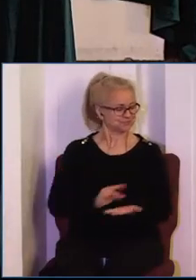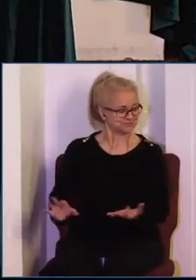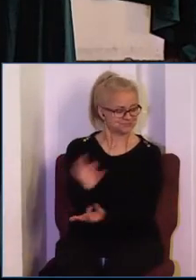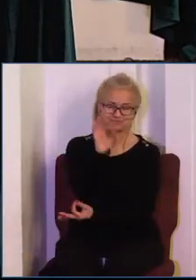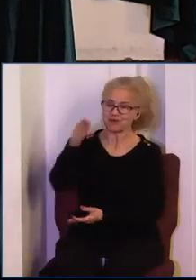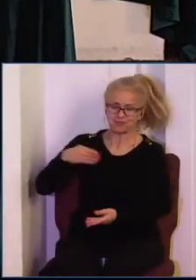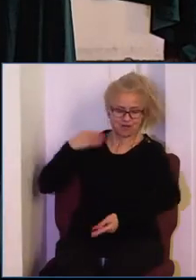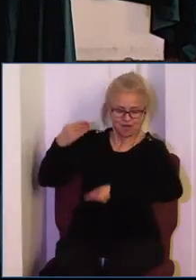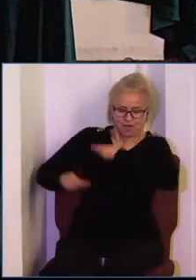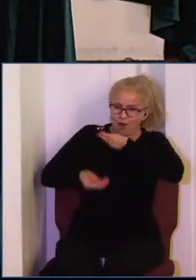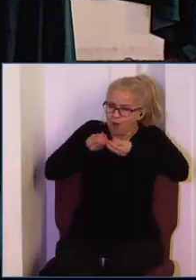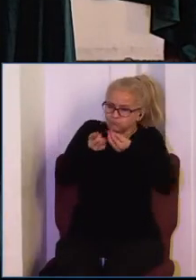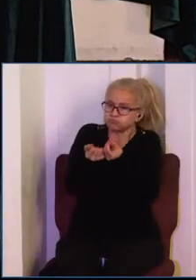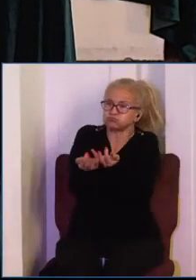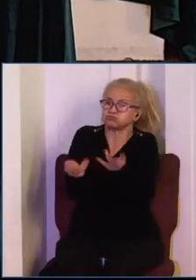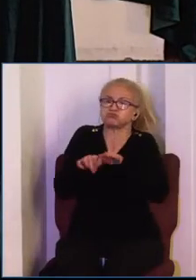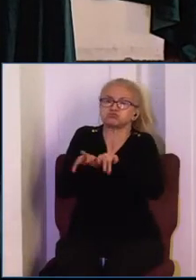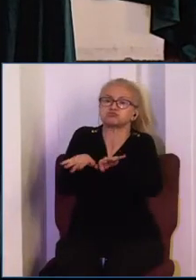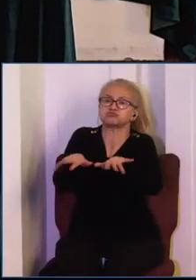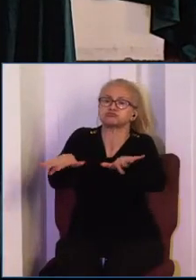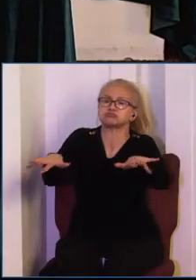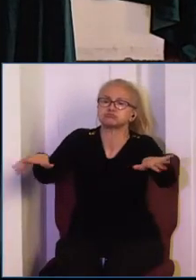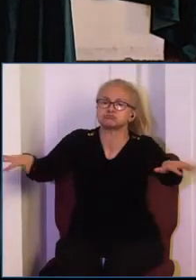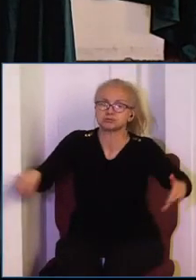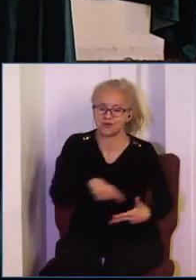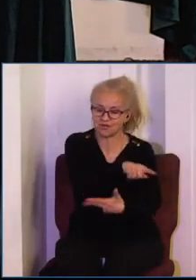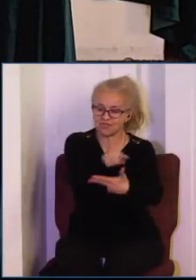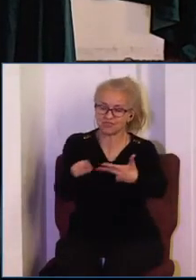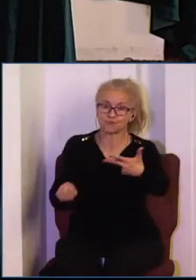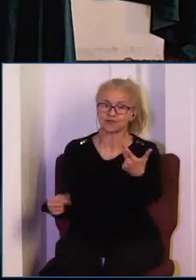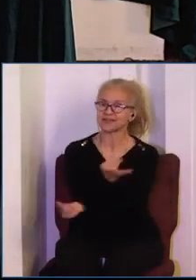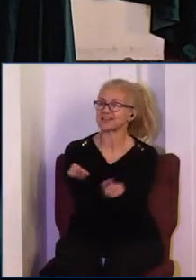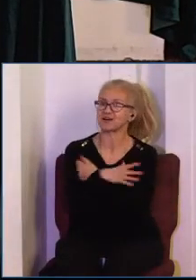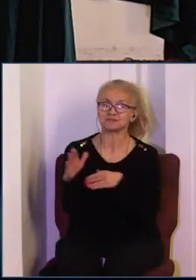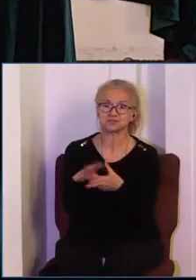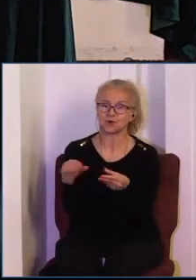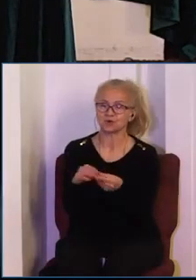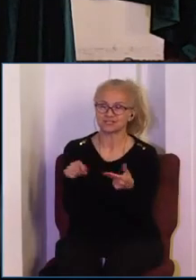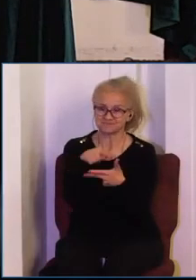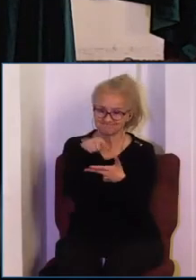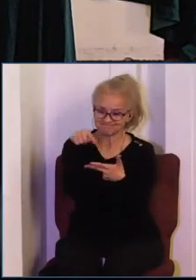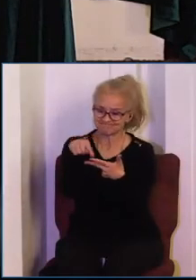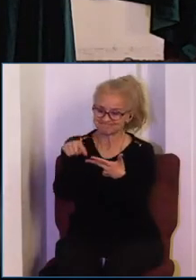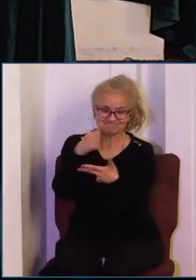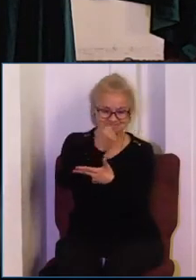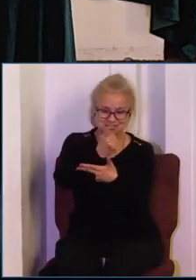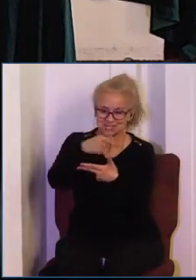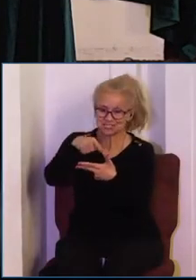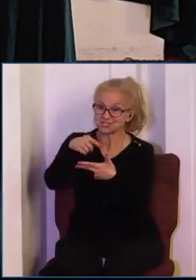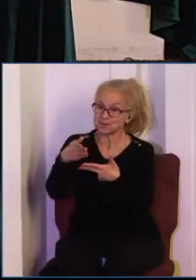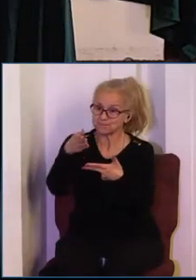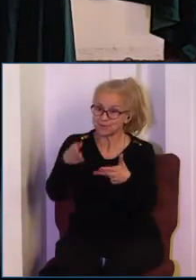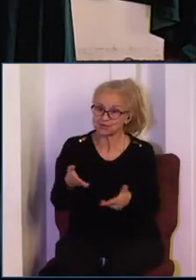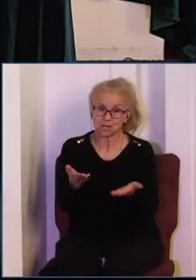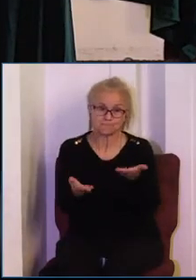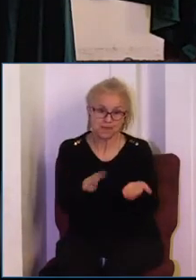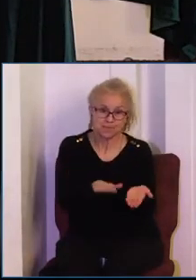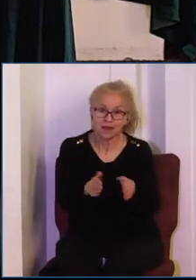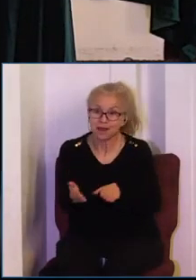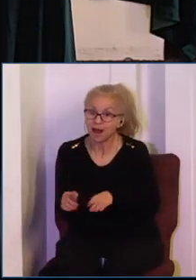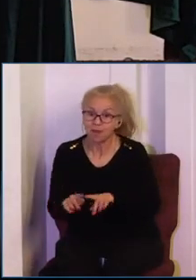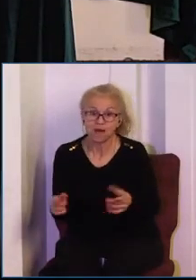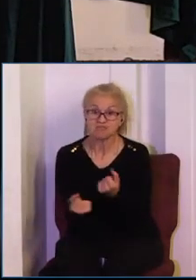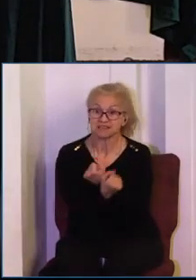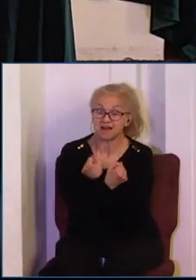Spirit poured out for all of us. Three love stories, each where the person may have died, but the